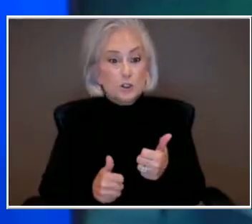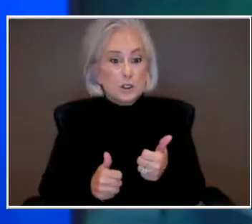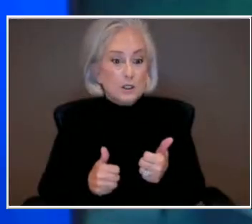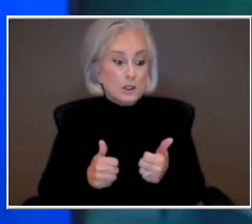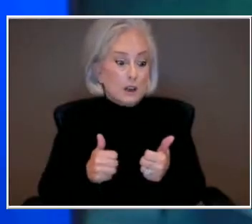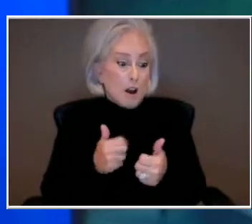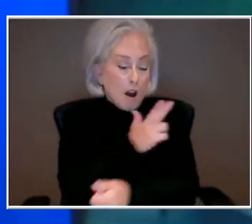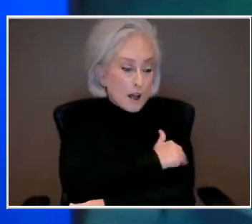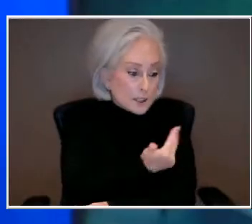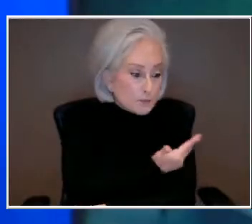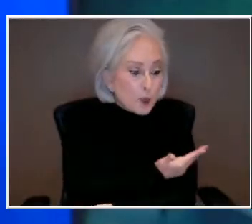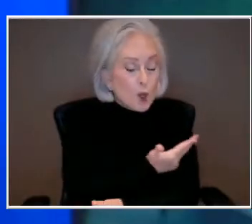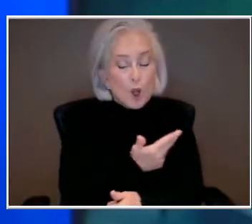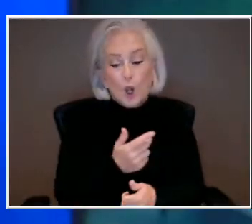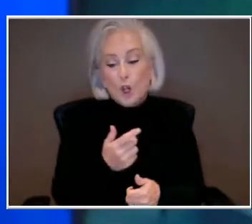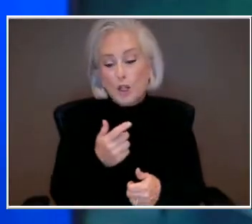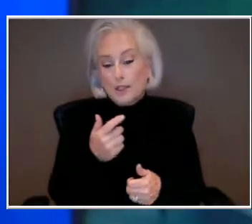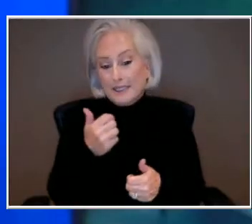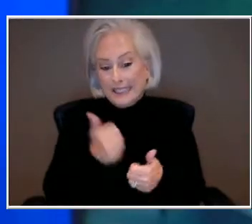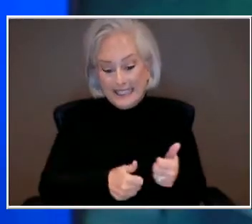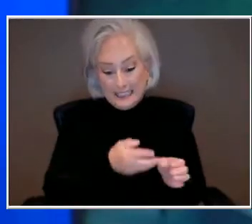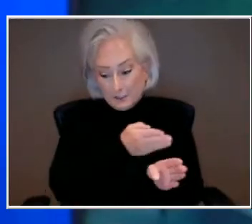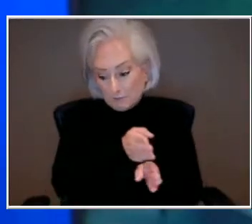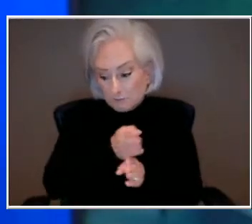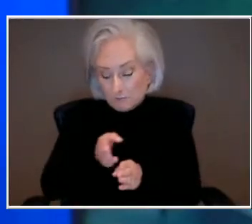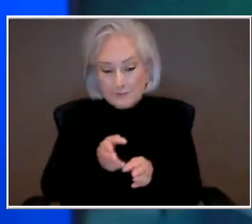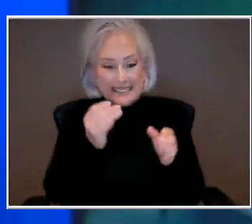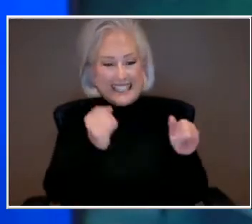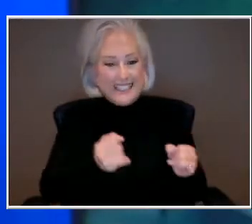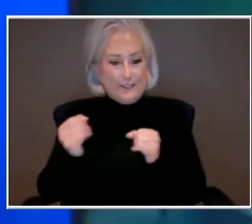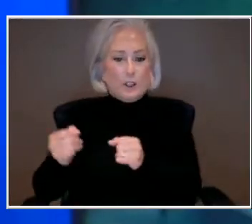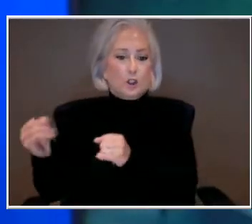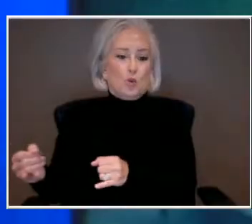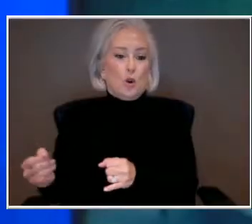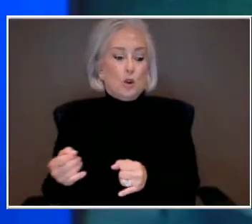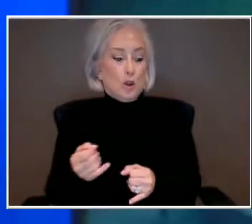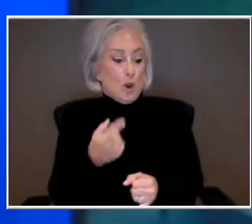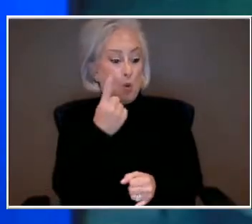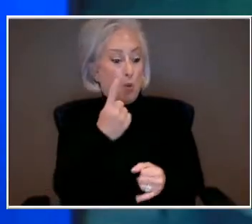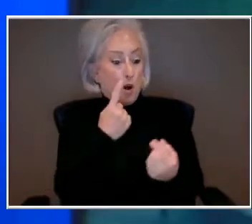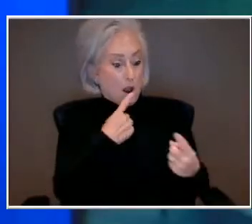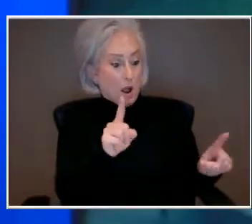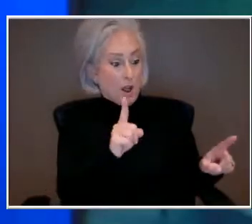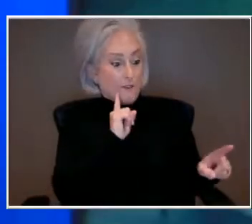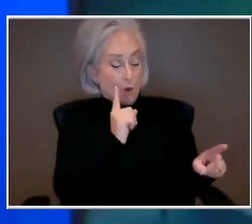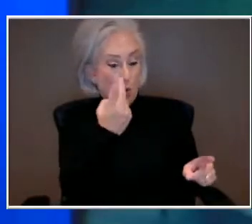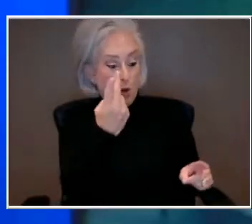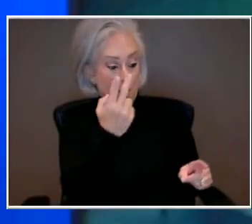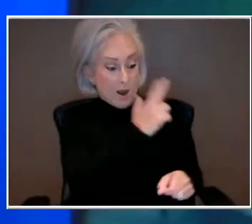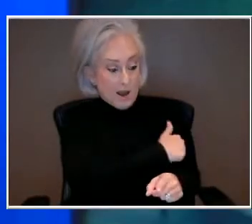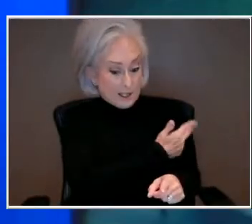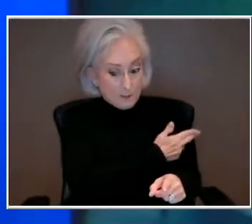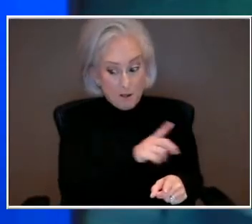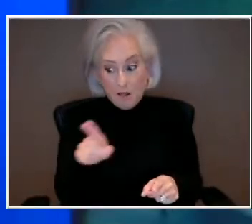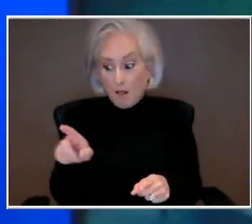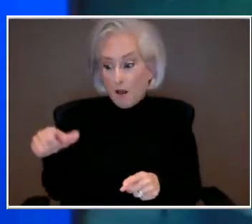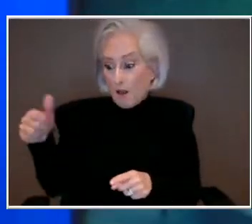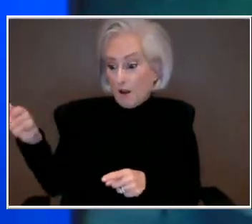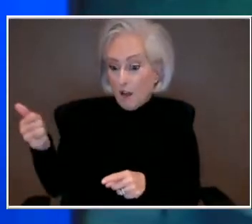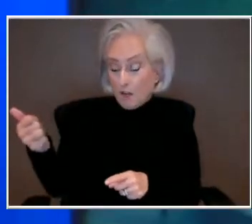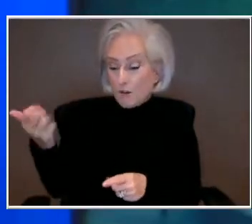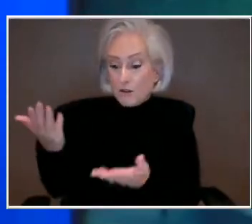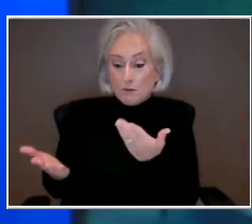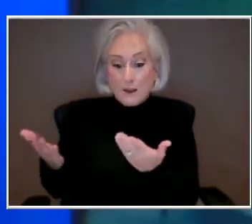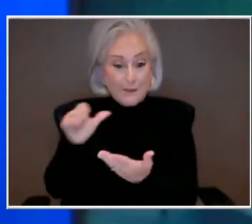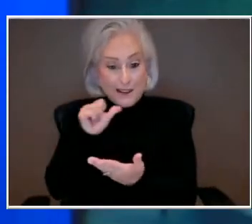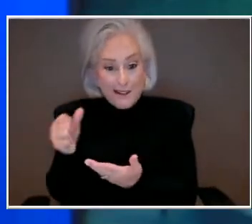work for one situation may not work for others. So me and my team looked at 83,000 screening mammograms performed here